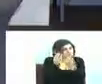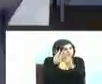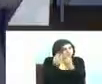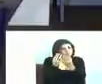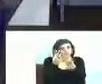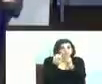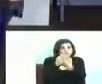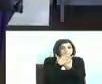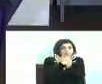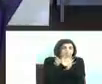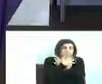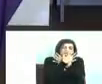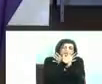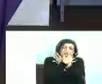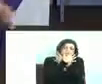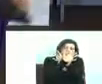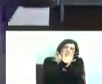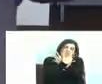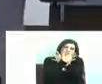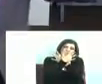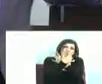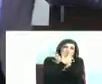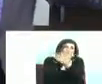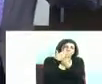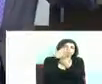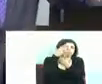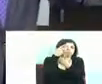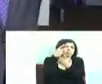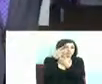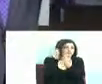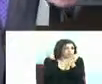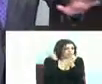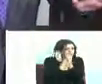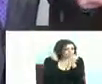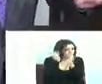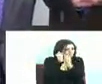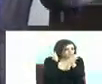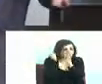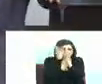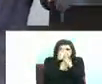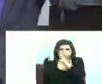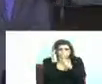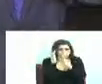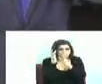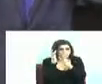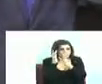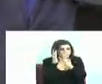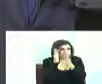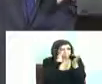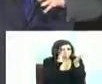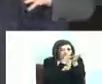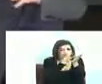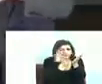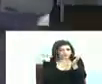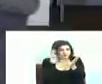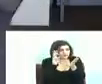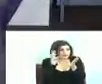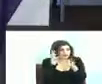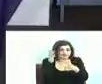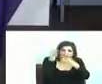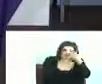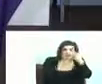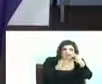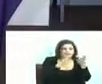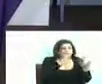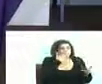reaction that eventually stirs up a cold front that moves into the Midwest, that ends a deadly heat wave